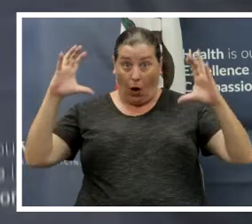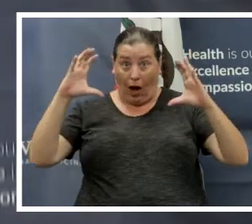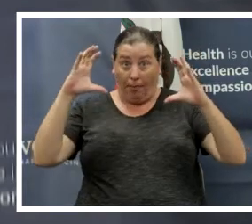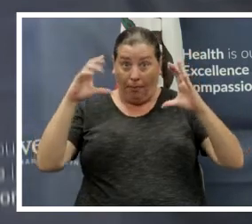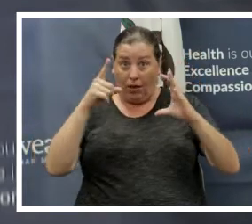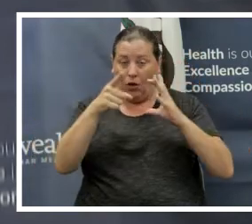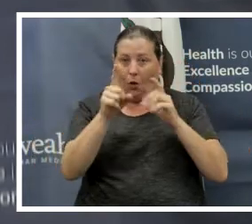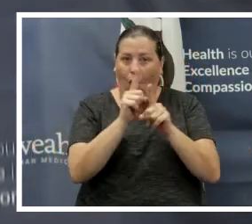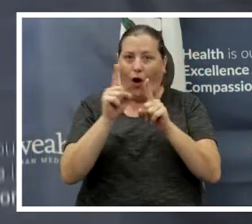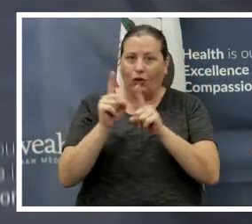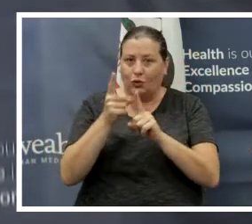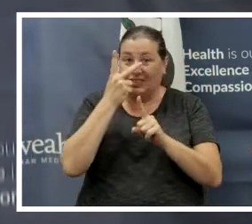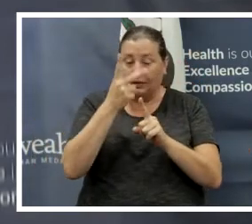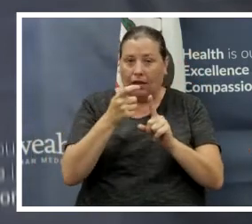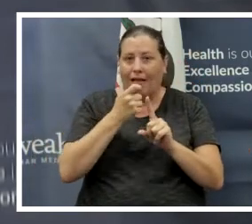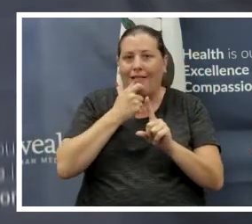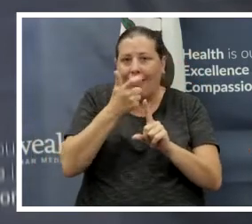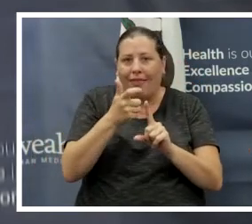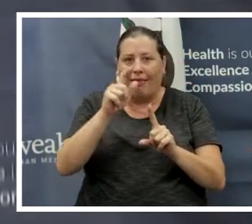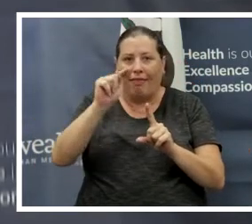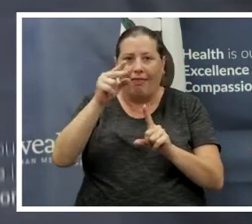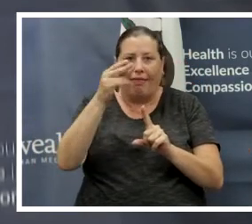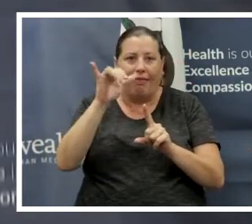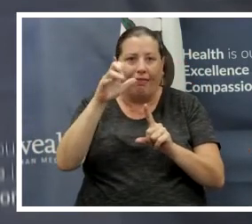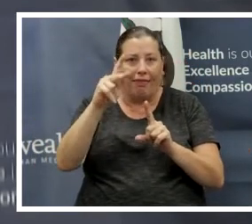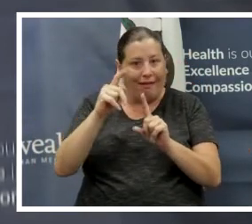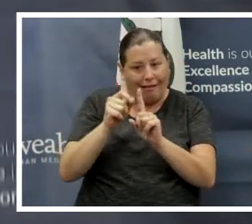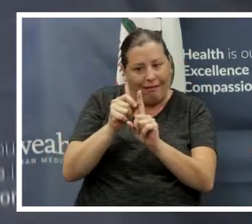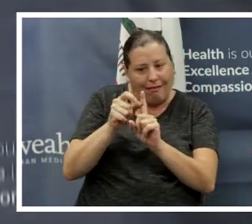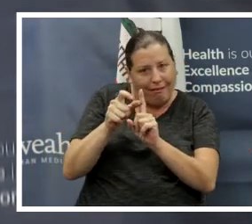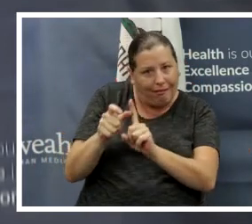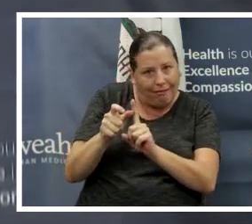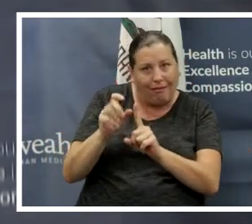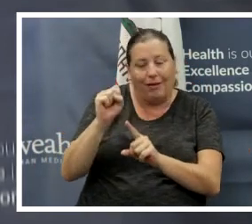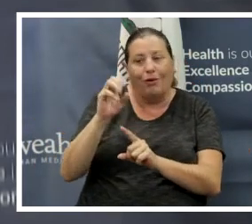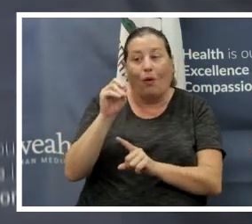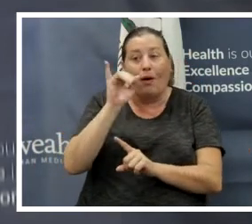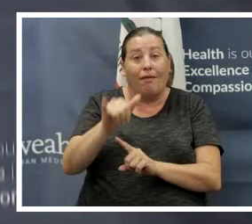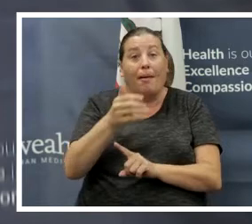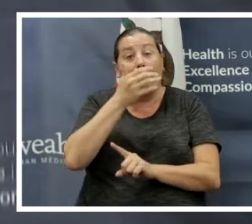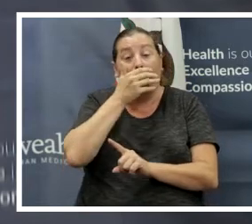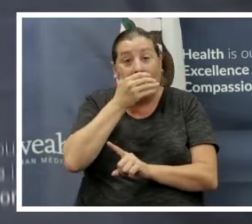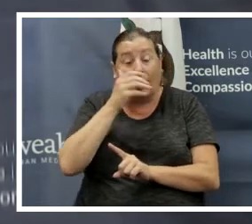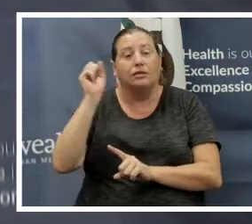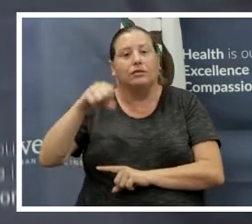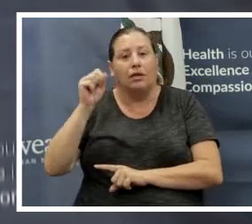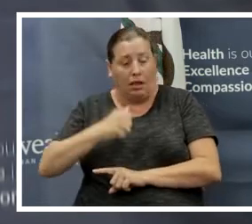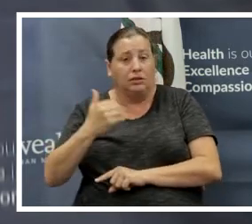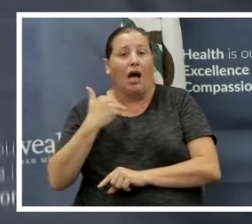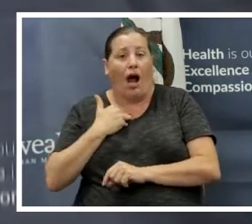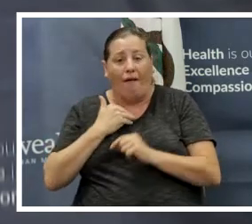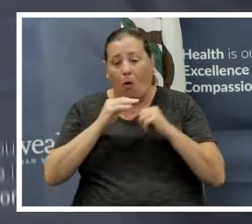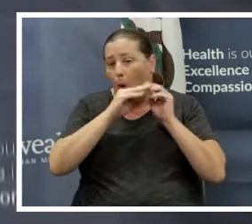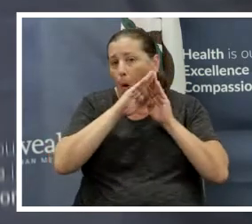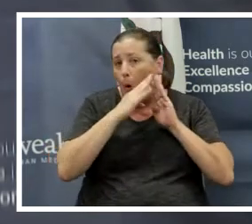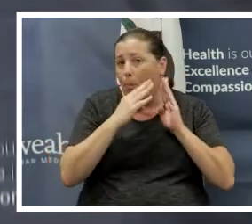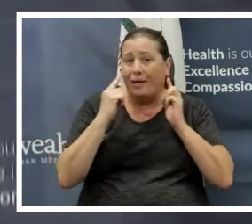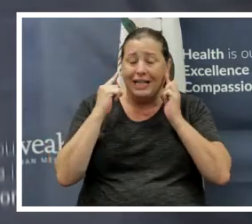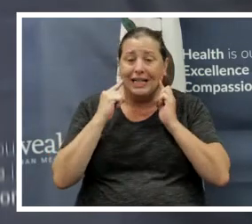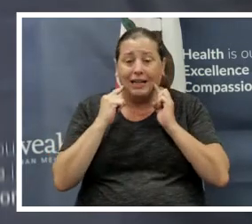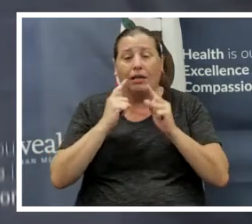the thickness of it 130,000 times. So that mask does have openings the size of a chain link fence, but they